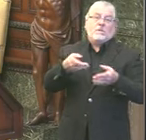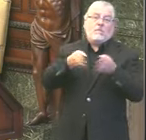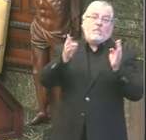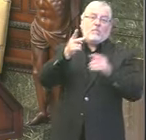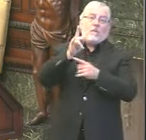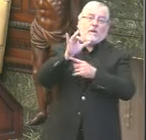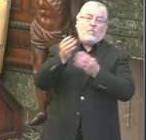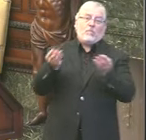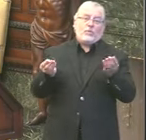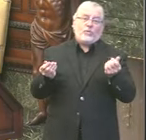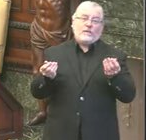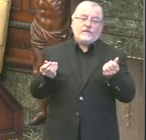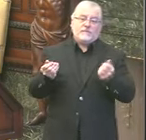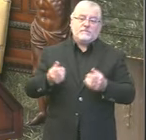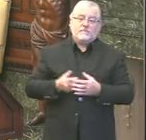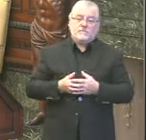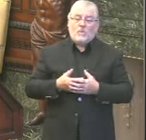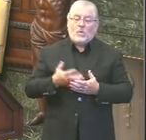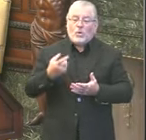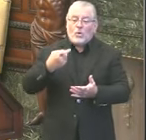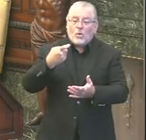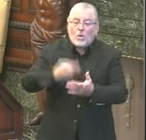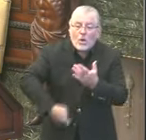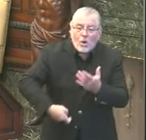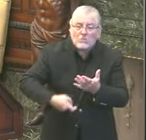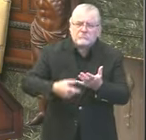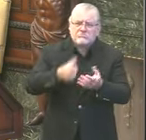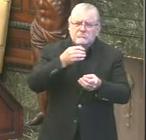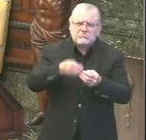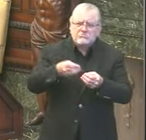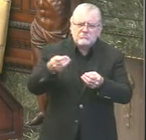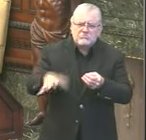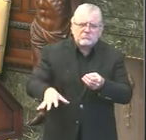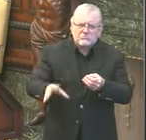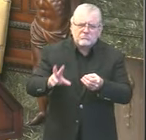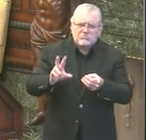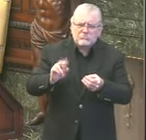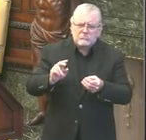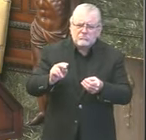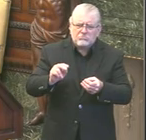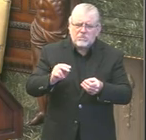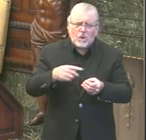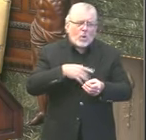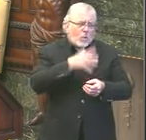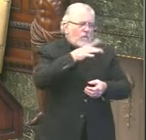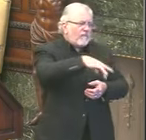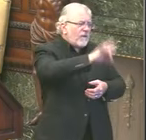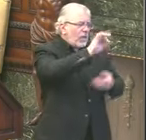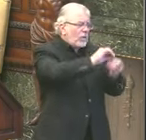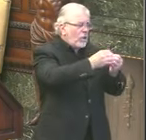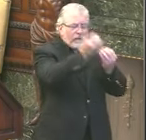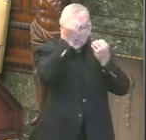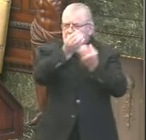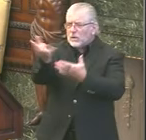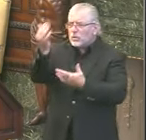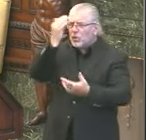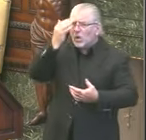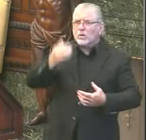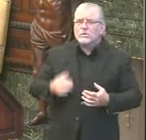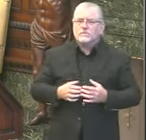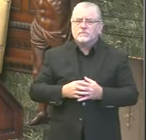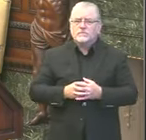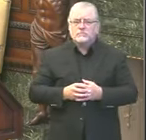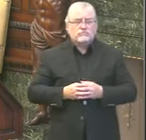It is plywood. It's not necessarily that expensive. And we can get back to you on the number of workers, probably Department of Public Property. All right,